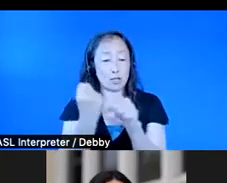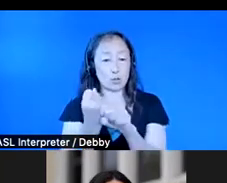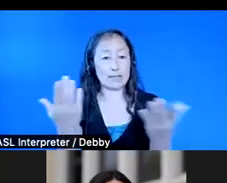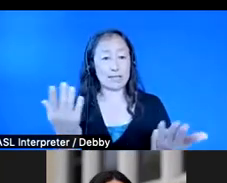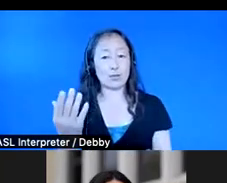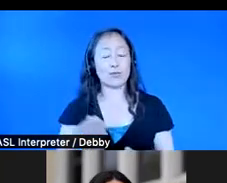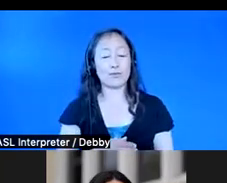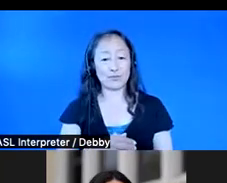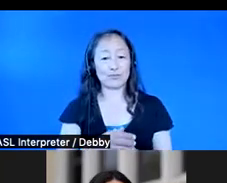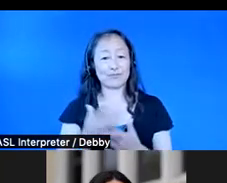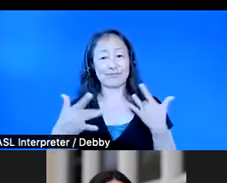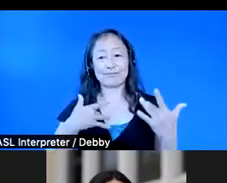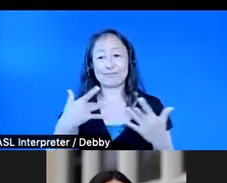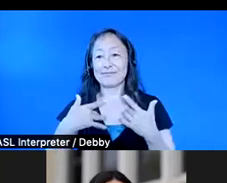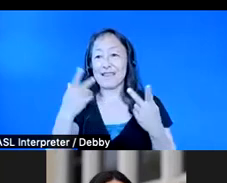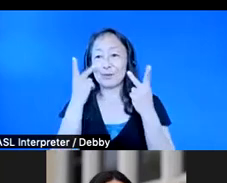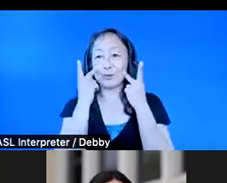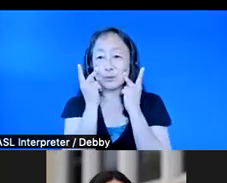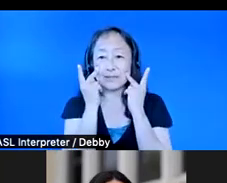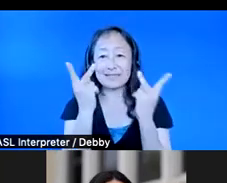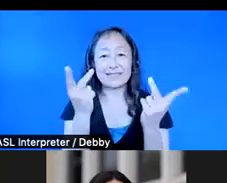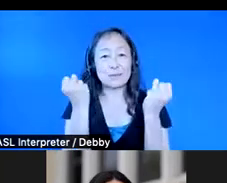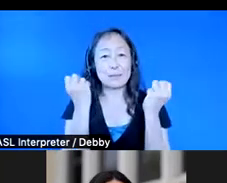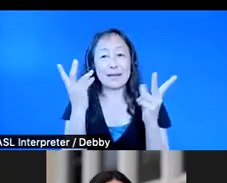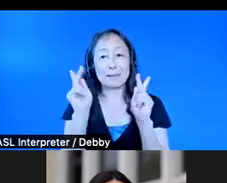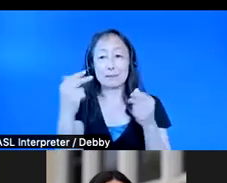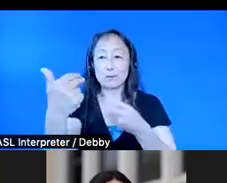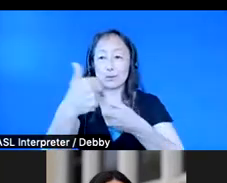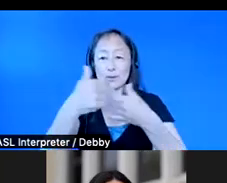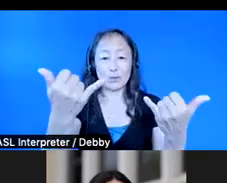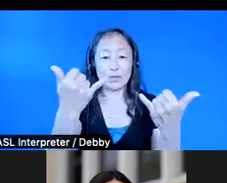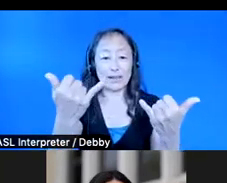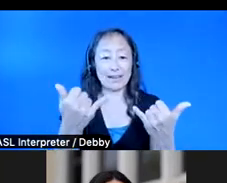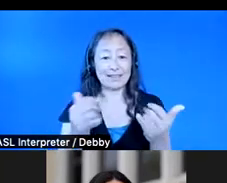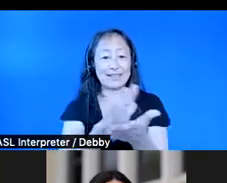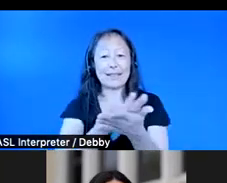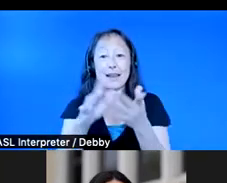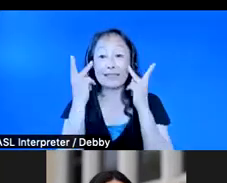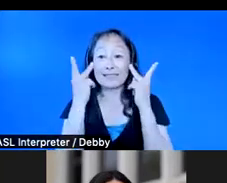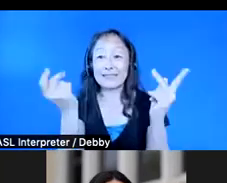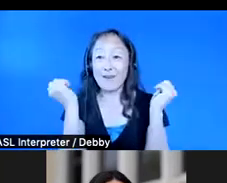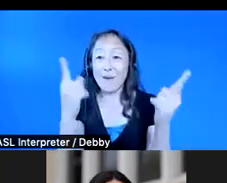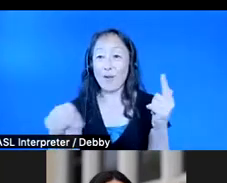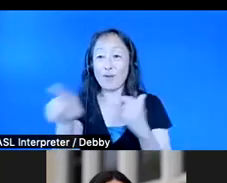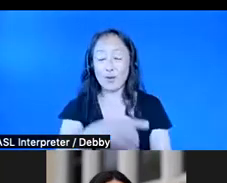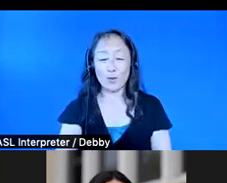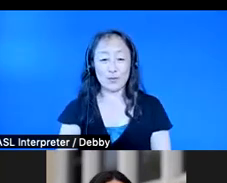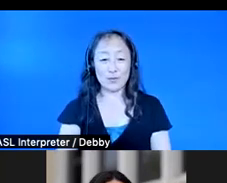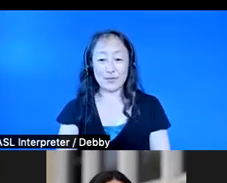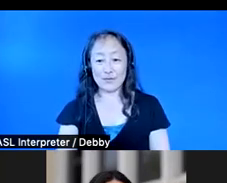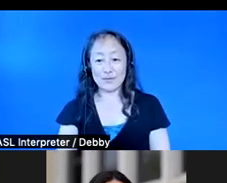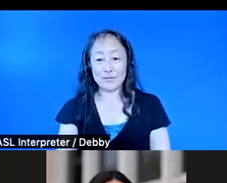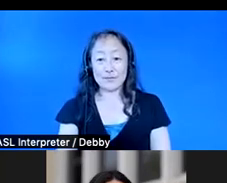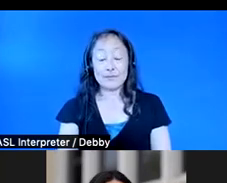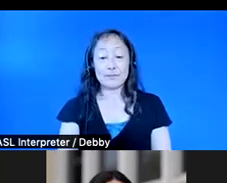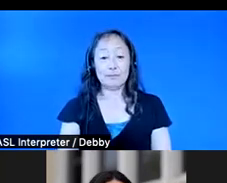I'm excited to see so many people on here today. It's nice to see you all. And